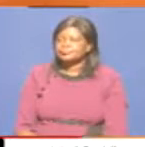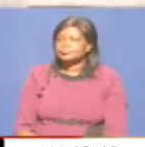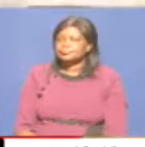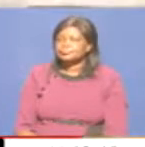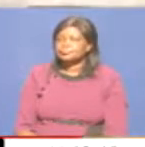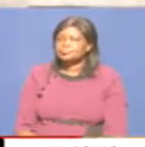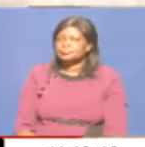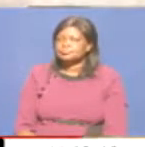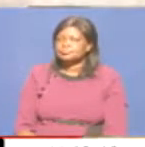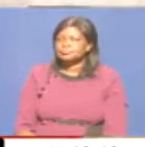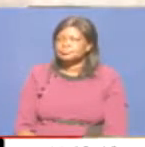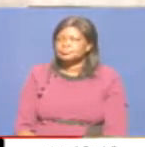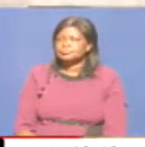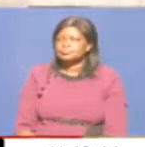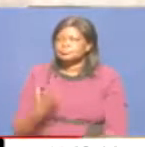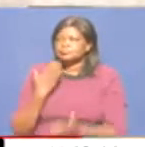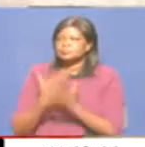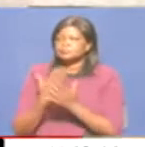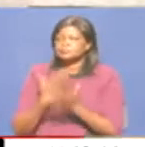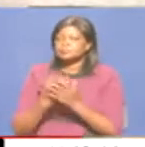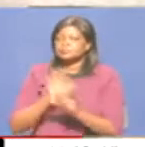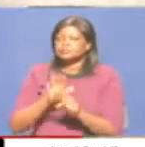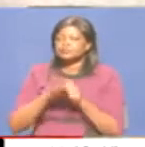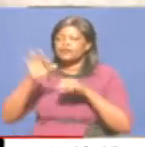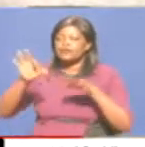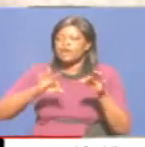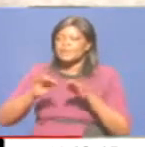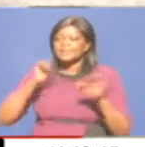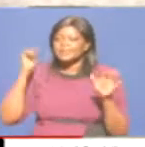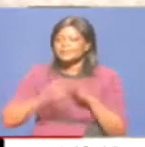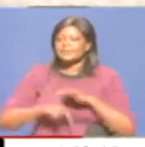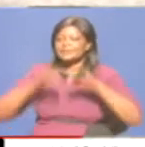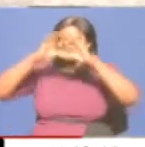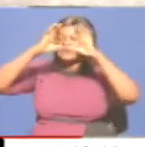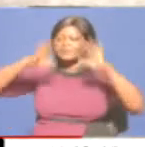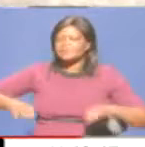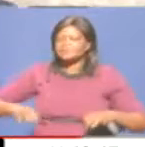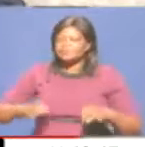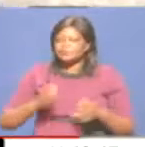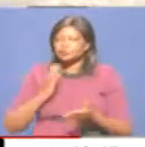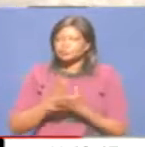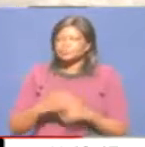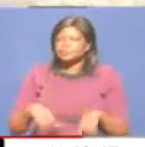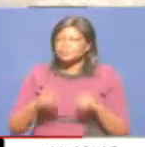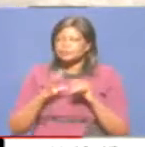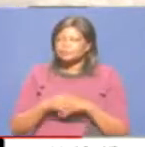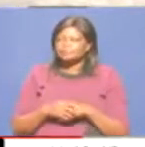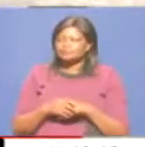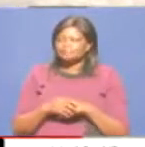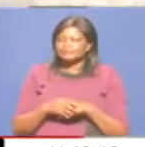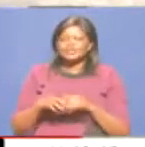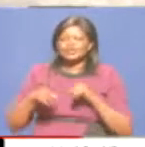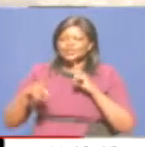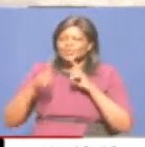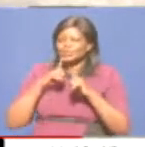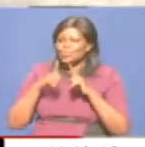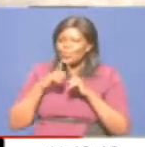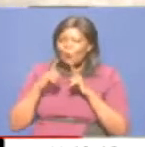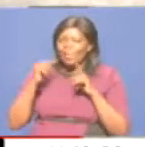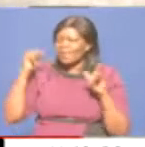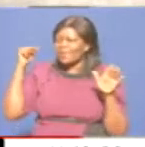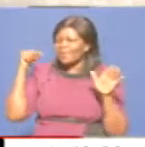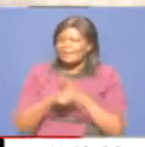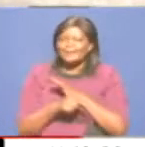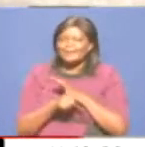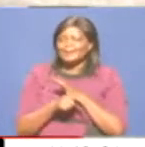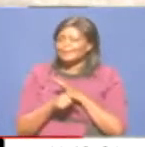Sante Mheshimiwa, for being elaborate about the devolution issue. I think he has exhaustively